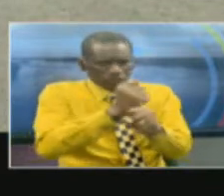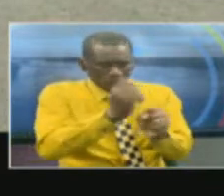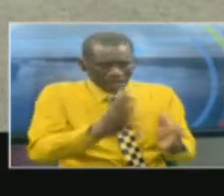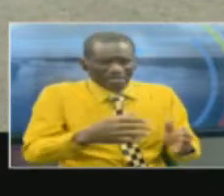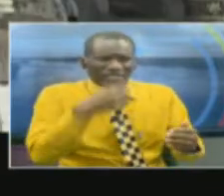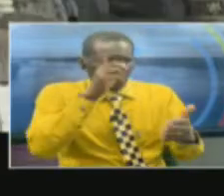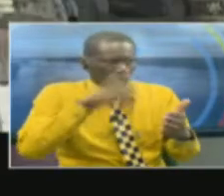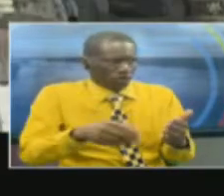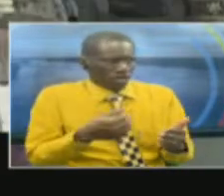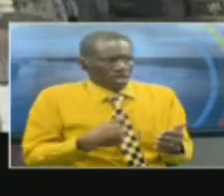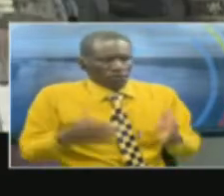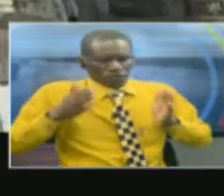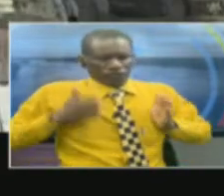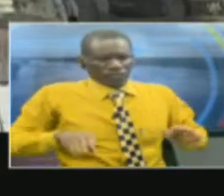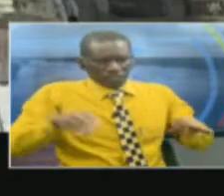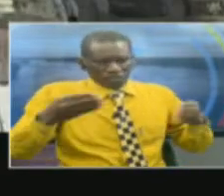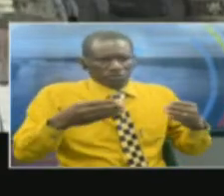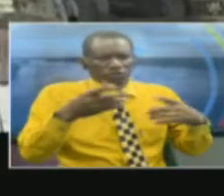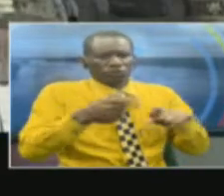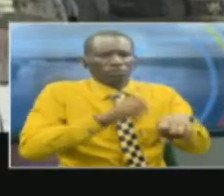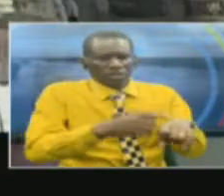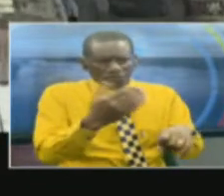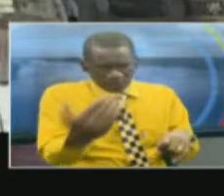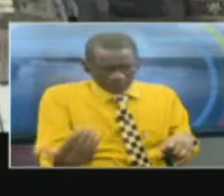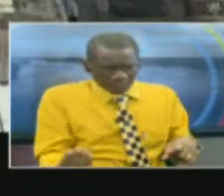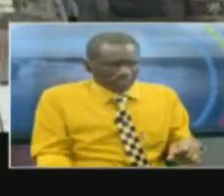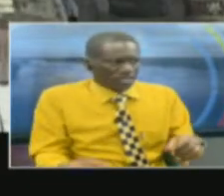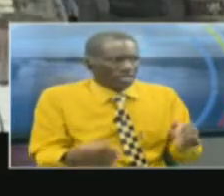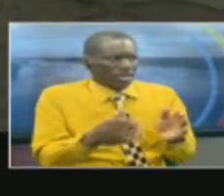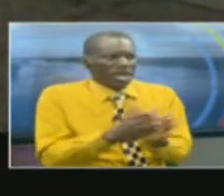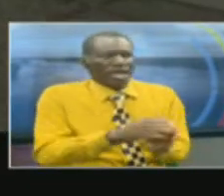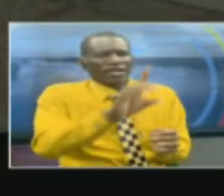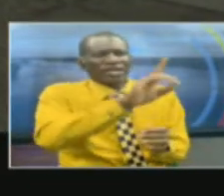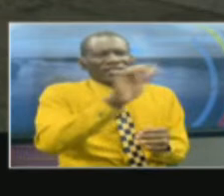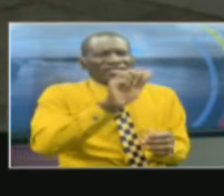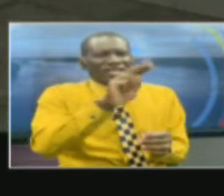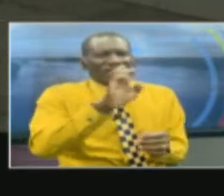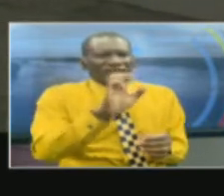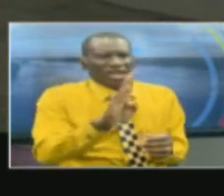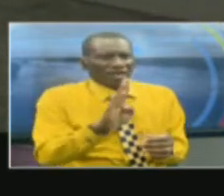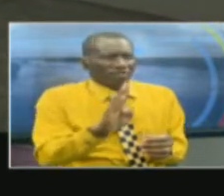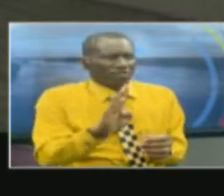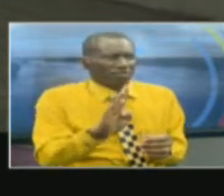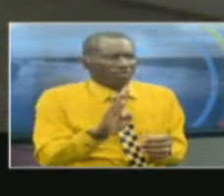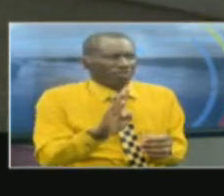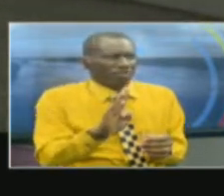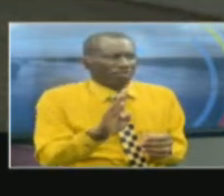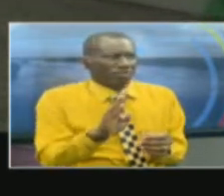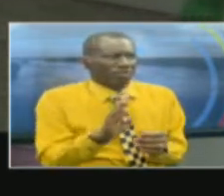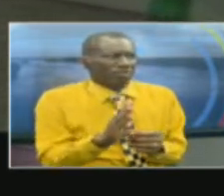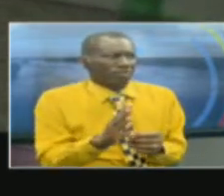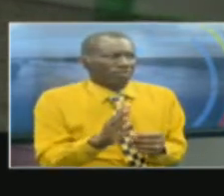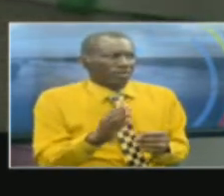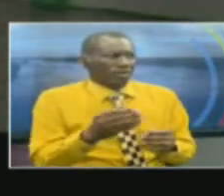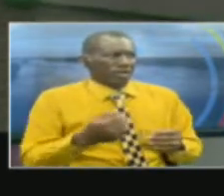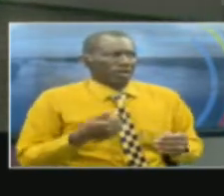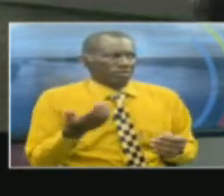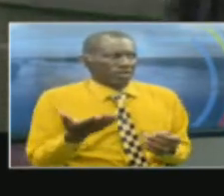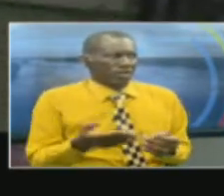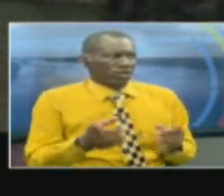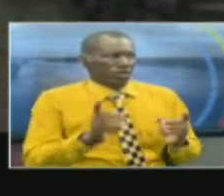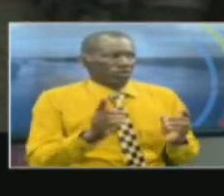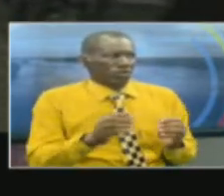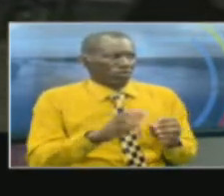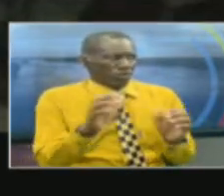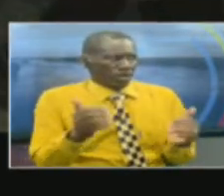been physically disabled since childhood, while Zainab had both feet amputated after contracting a rare disease while